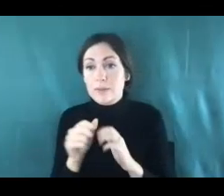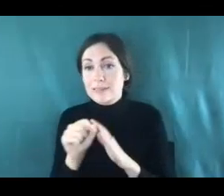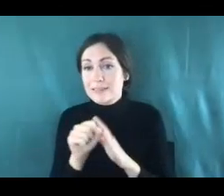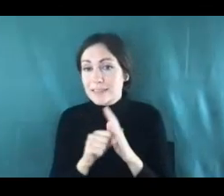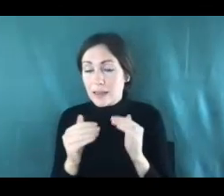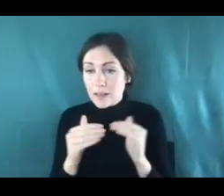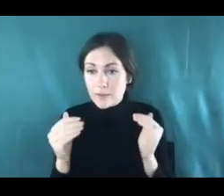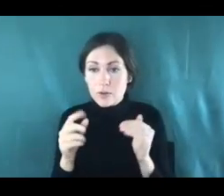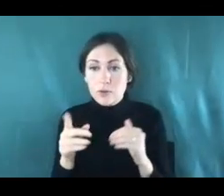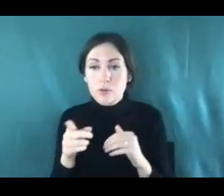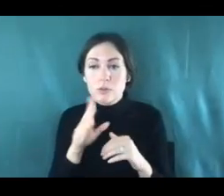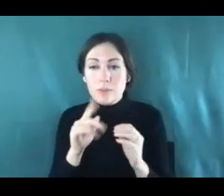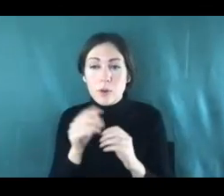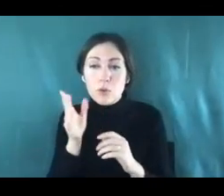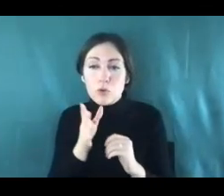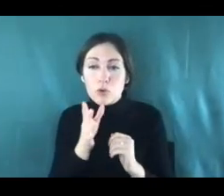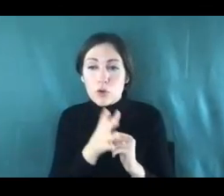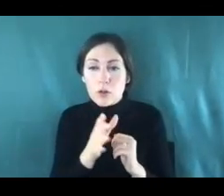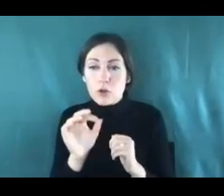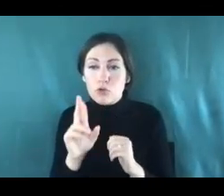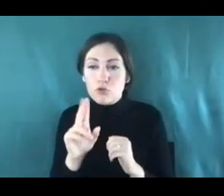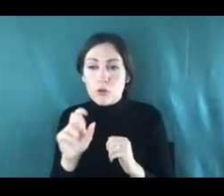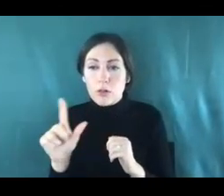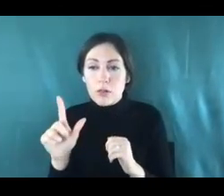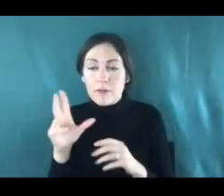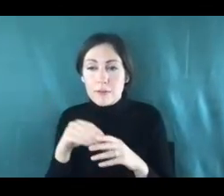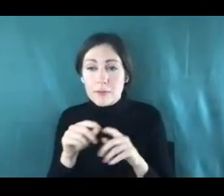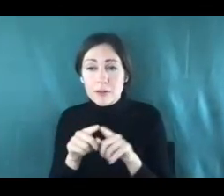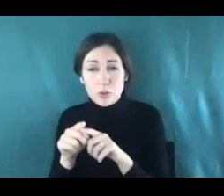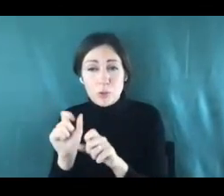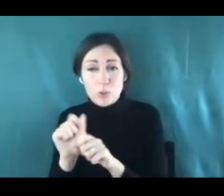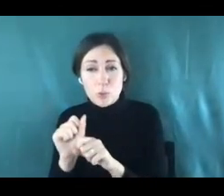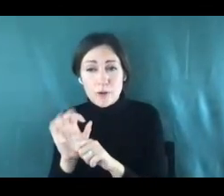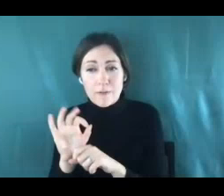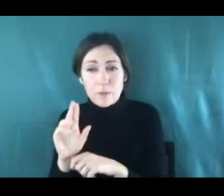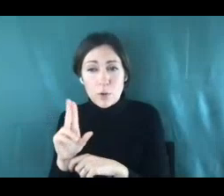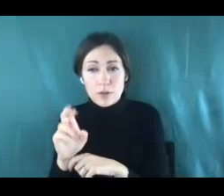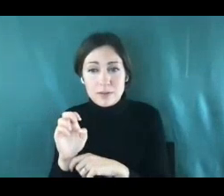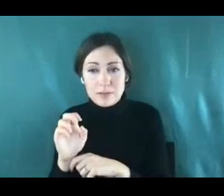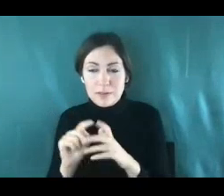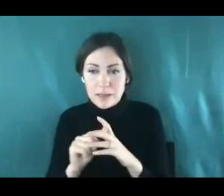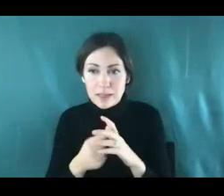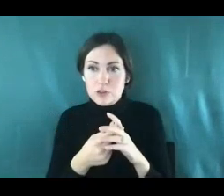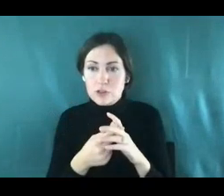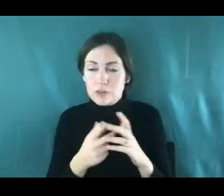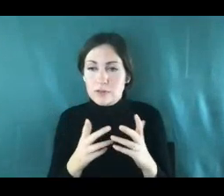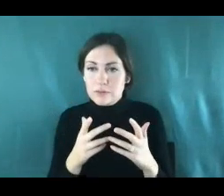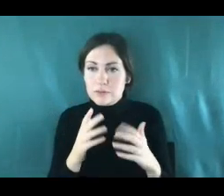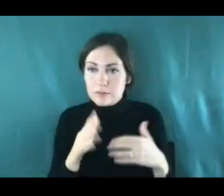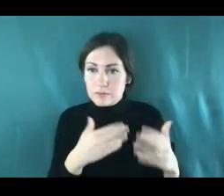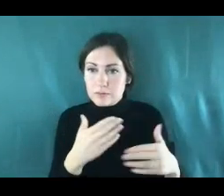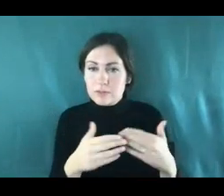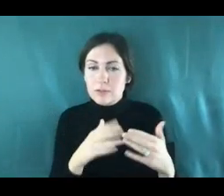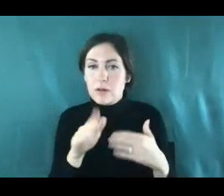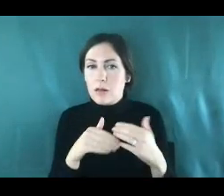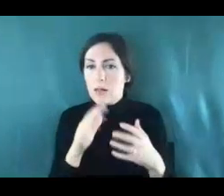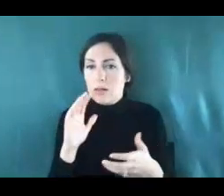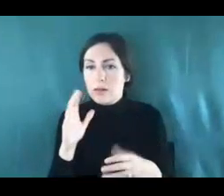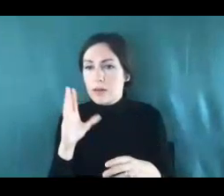You mentioned rural involvement, and then also the workforce initiatives as well. I think that with all of those things combined, this can be